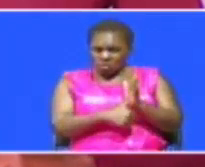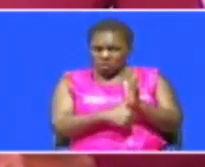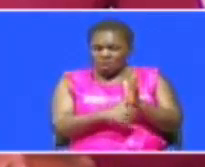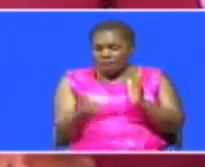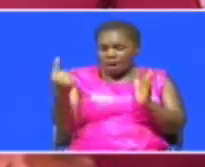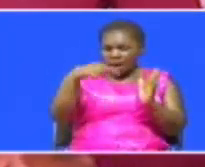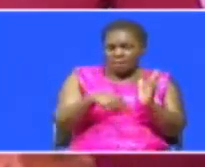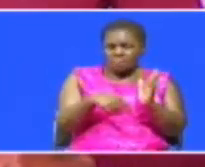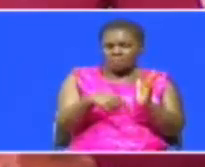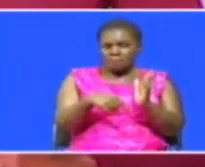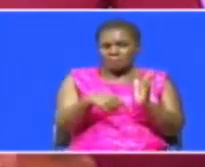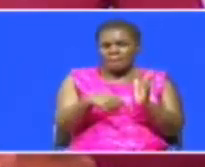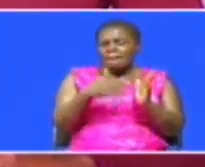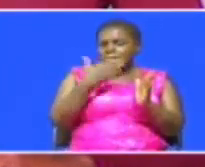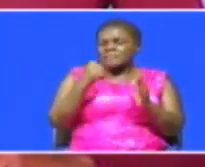up.